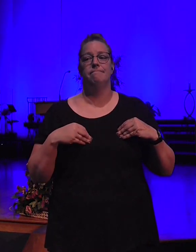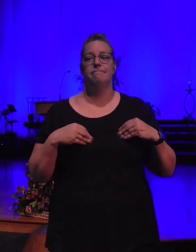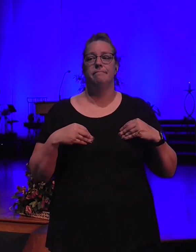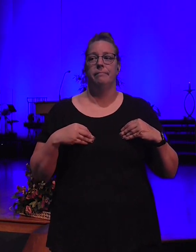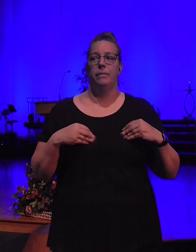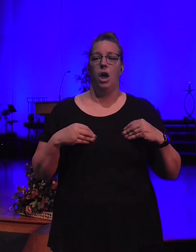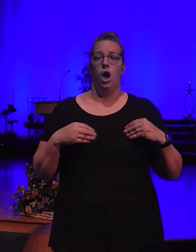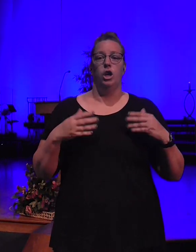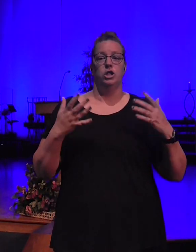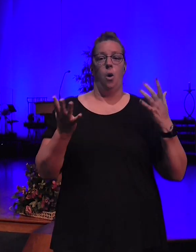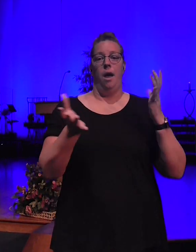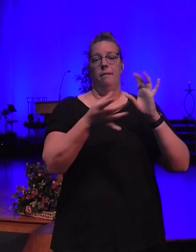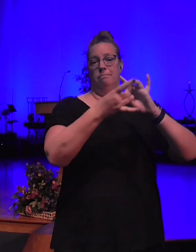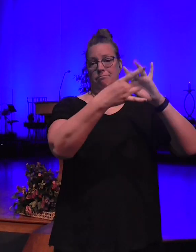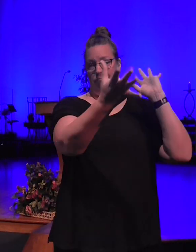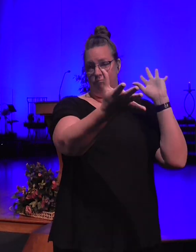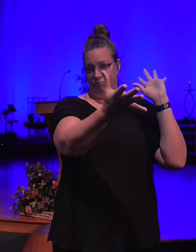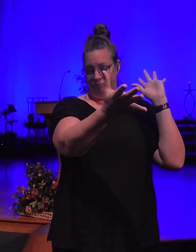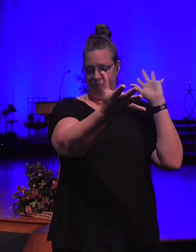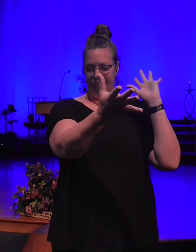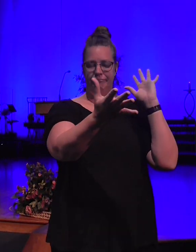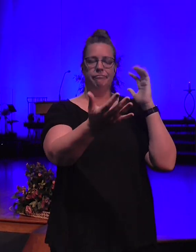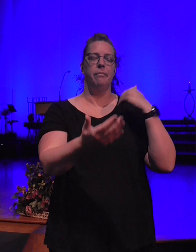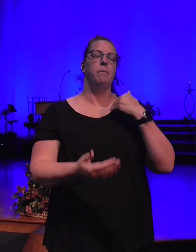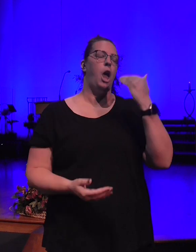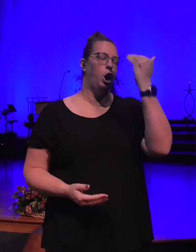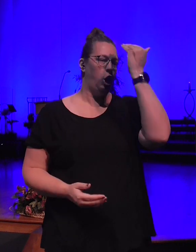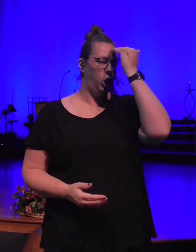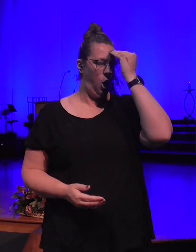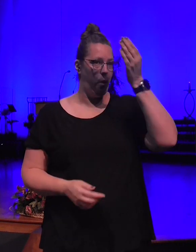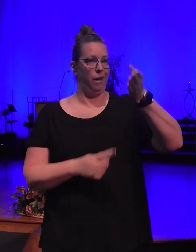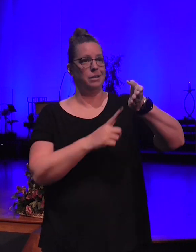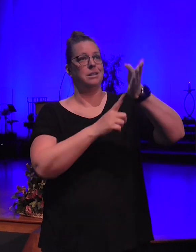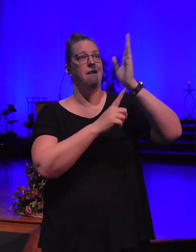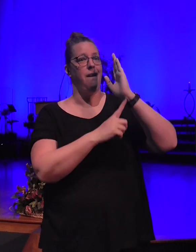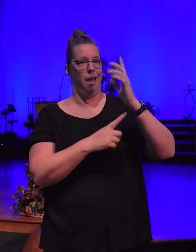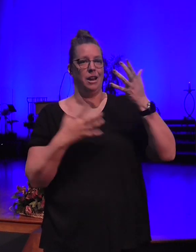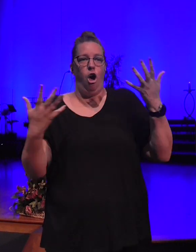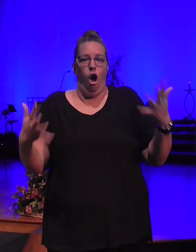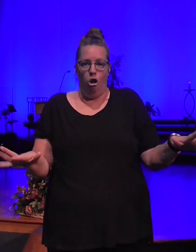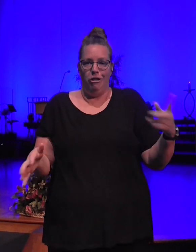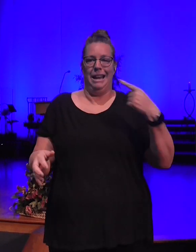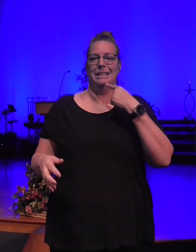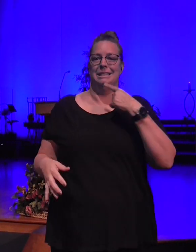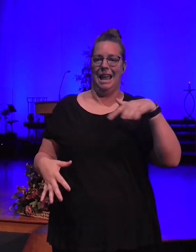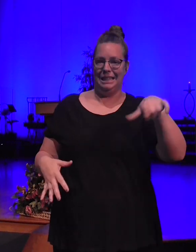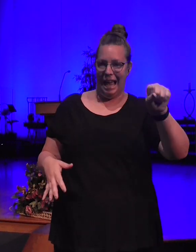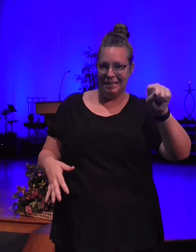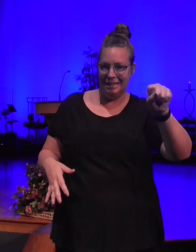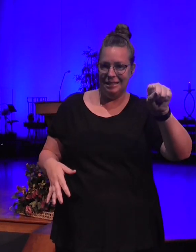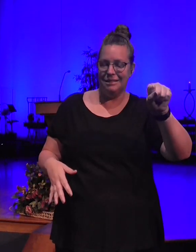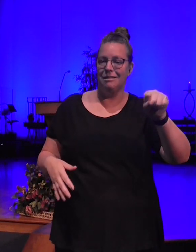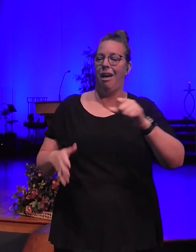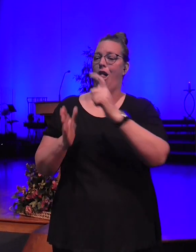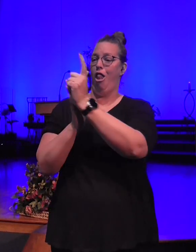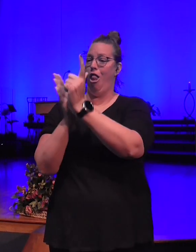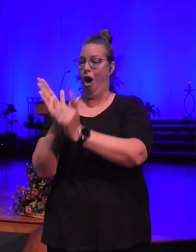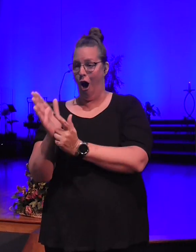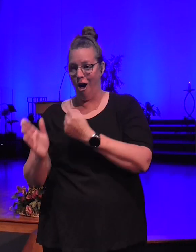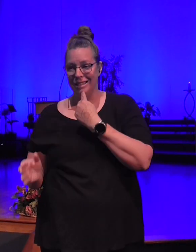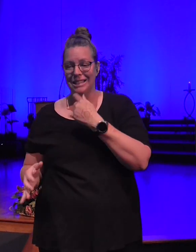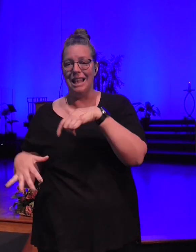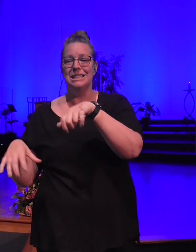So I let this go, knowing that the divine has said yes. The law has said yes